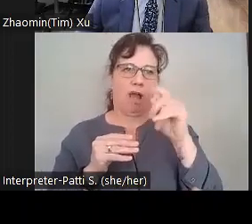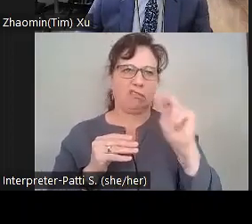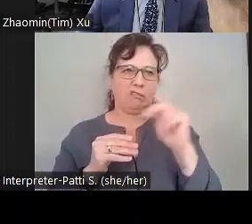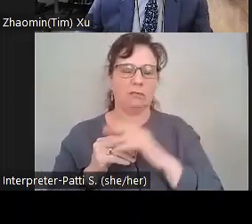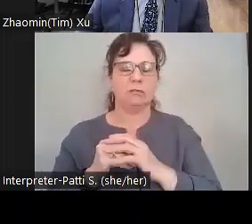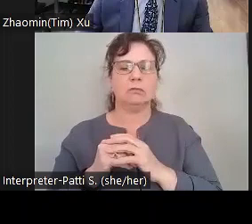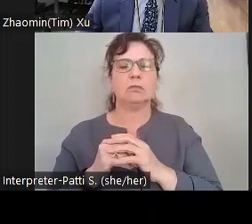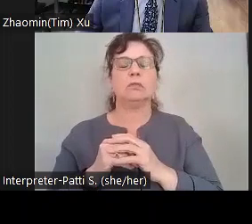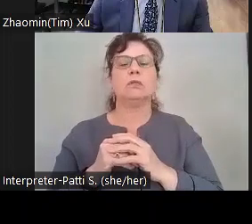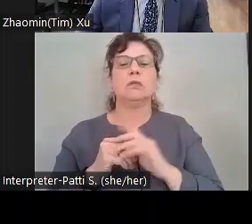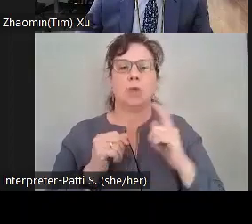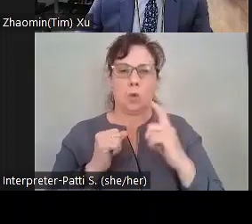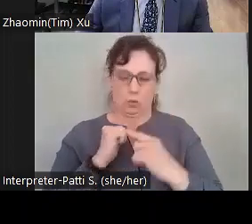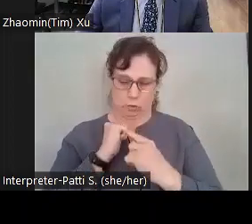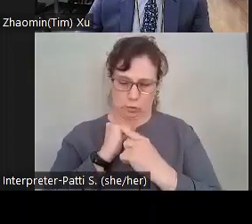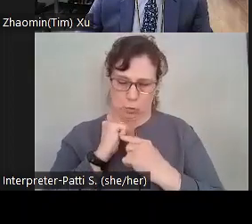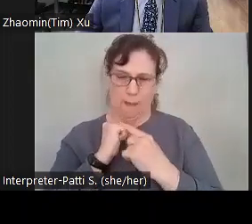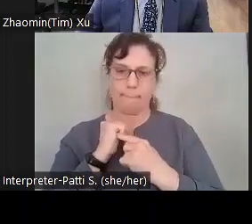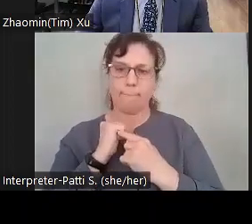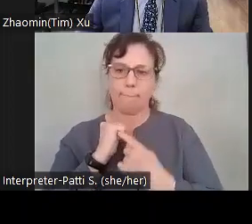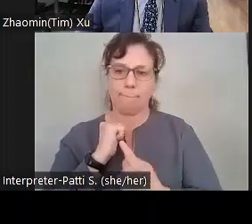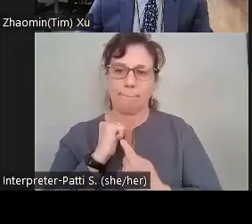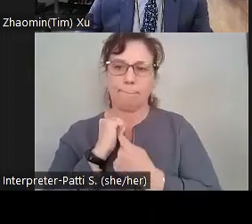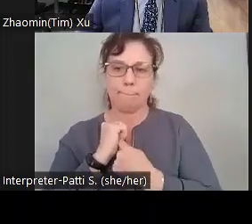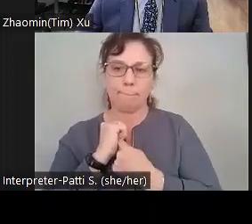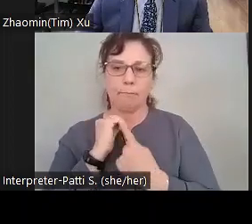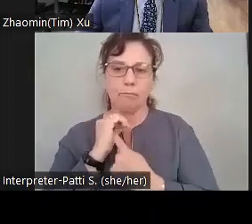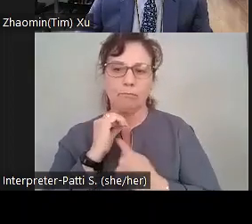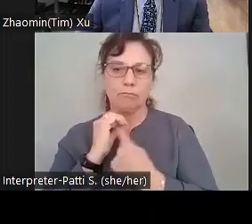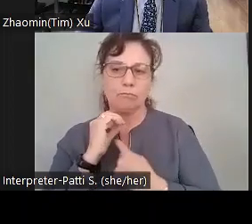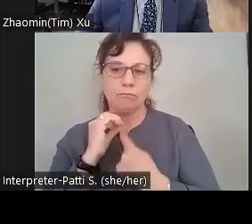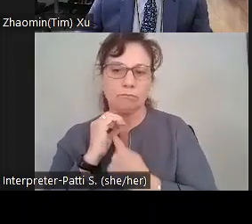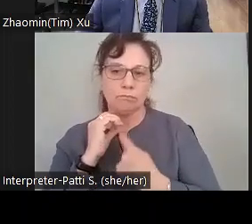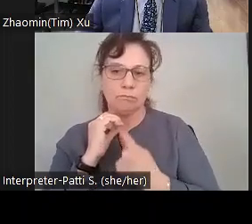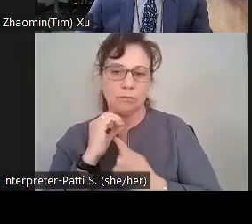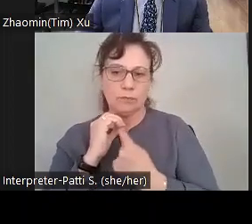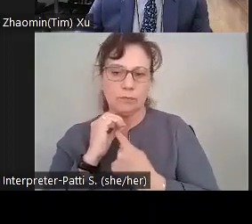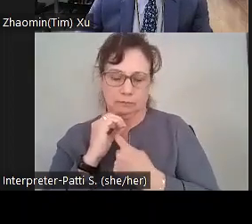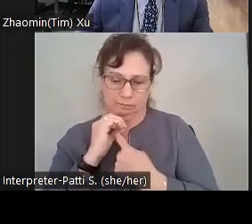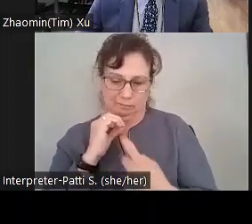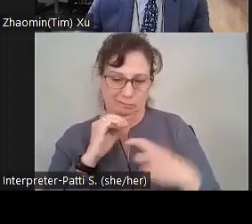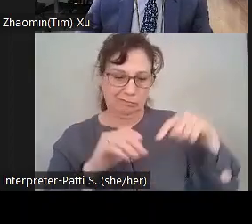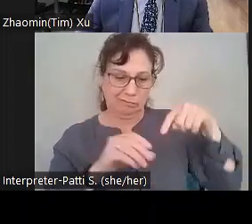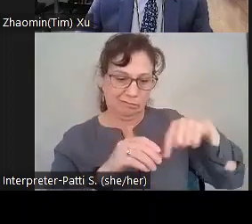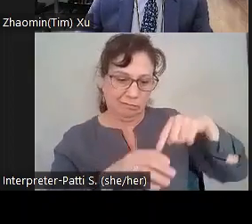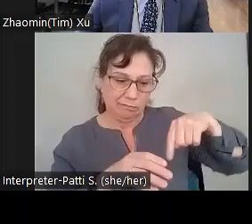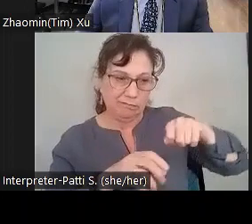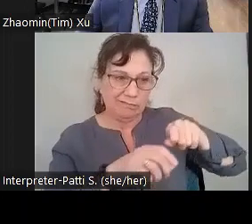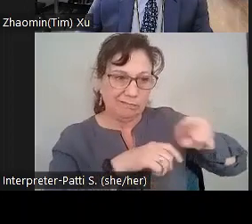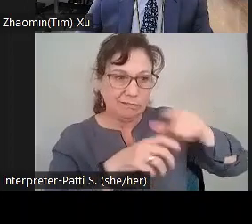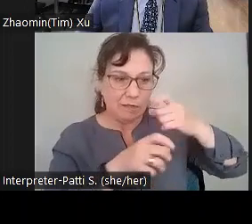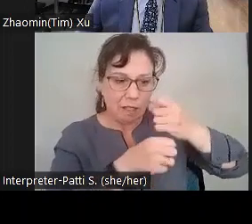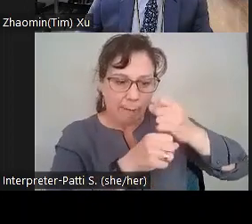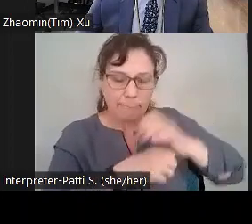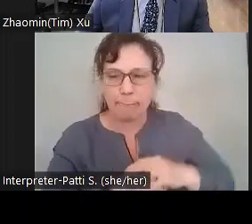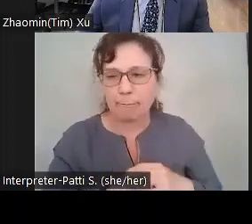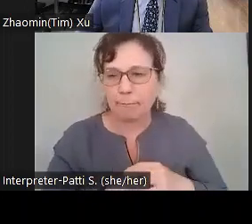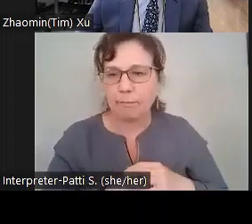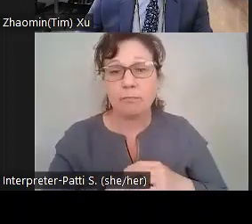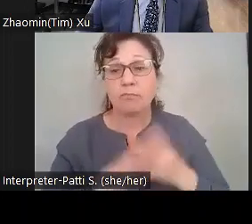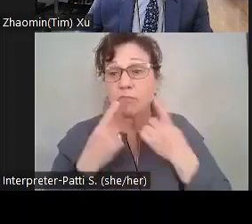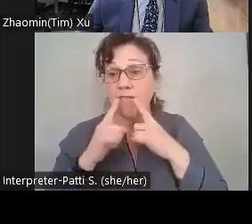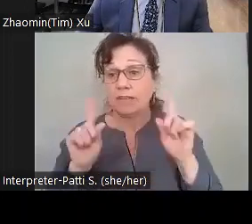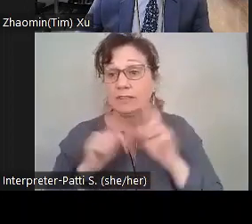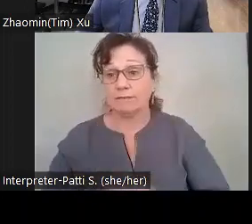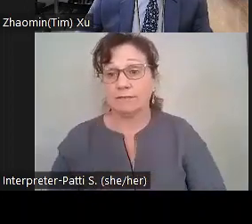we swab the anal canal for cells, and those cells are looked at under a microscope. It's a very, very effective screening